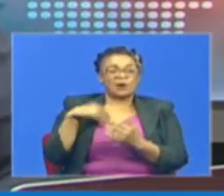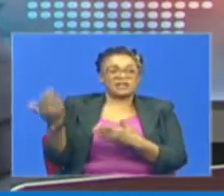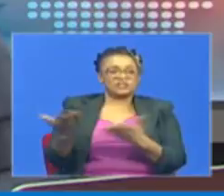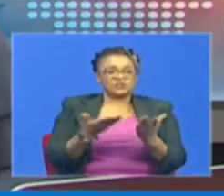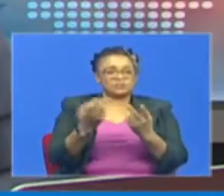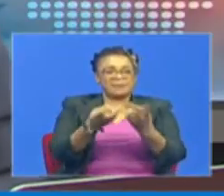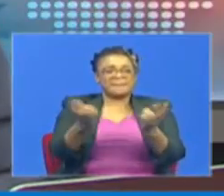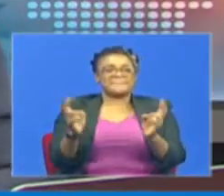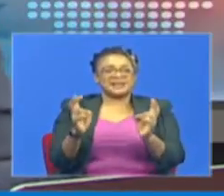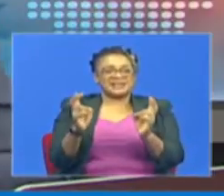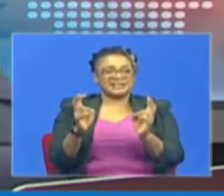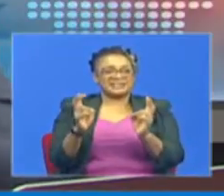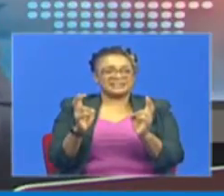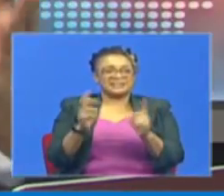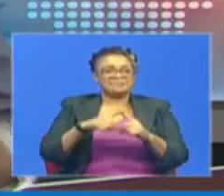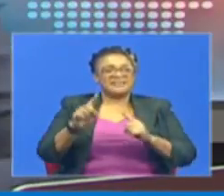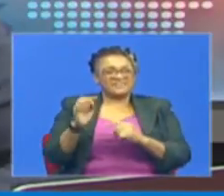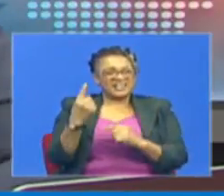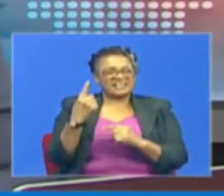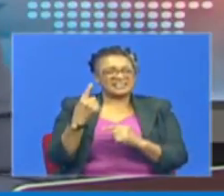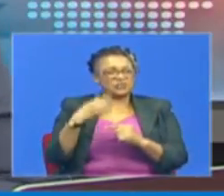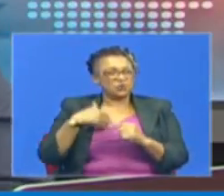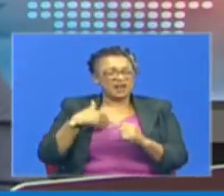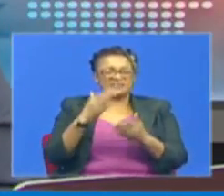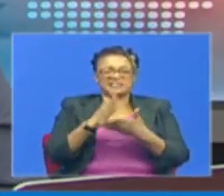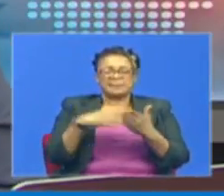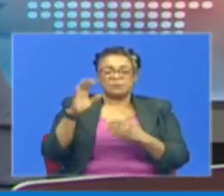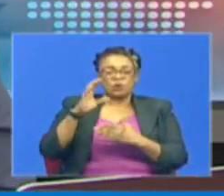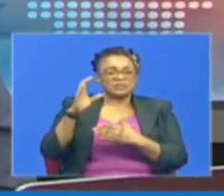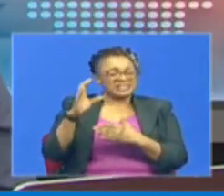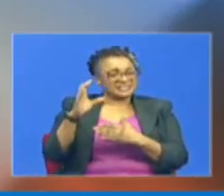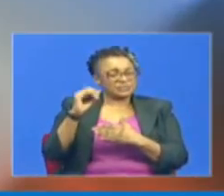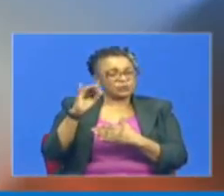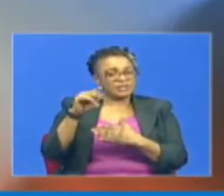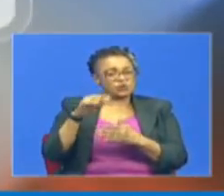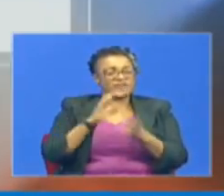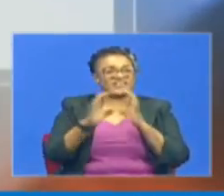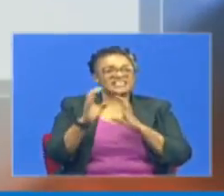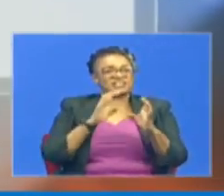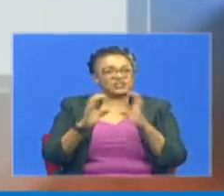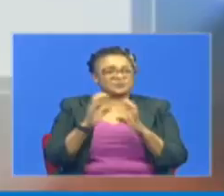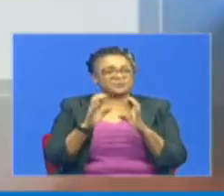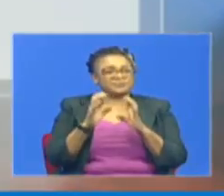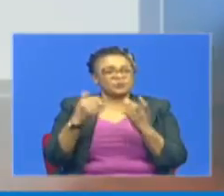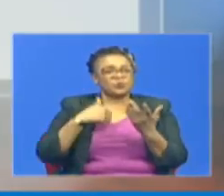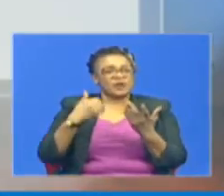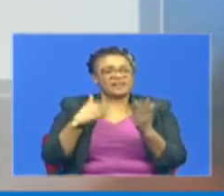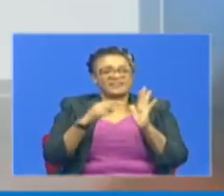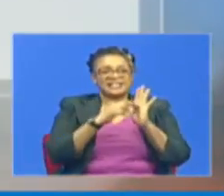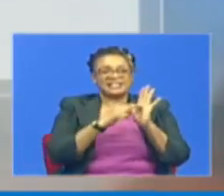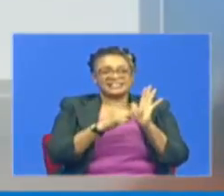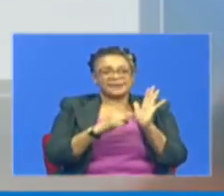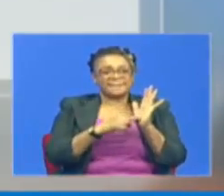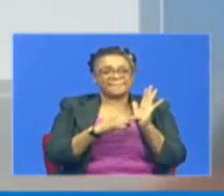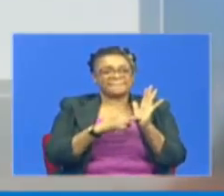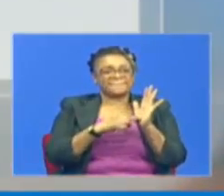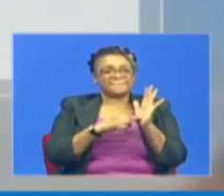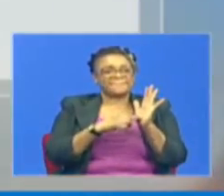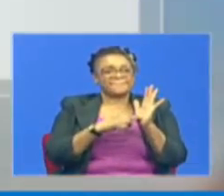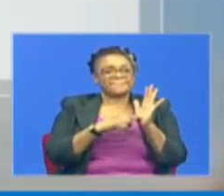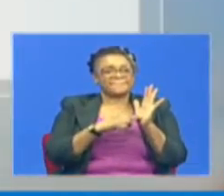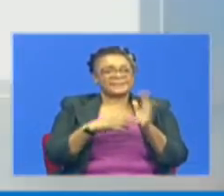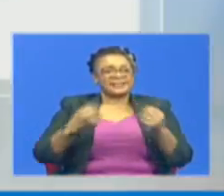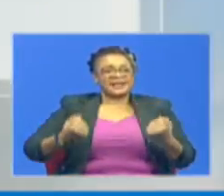in just a bit. But first, just to get some context into this conversation with a bit of data, first and foremost, we have the in terms of the impact of